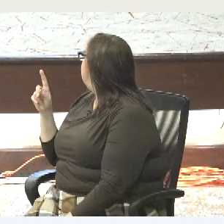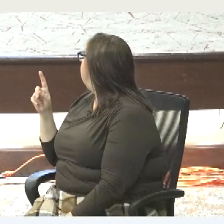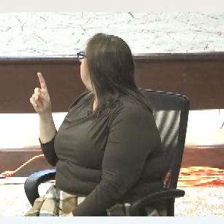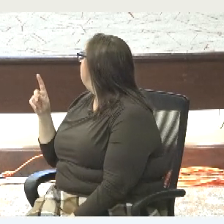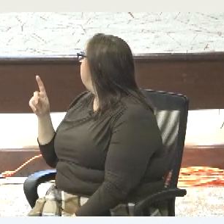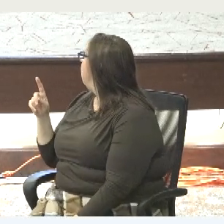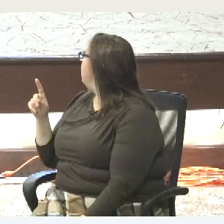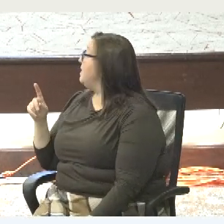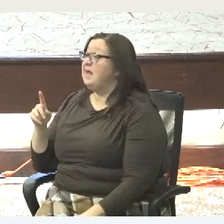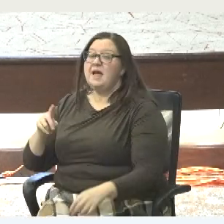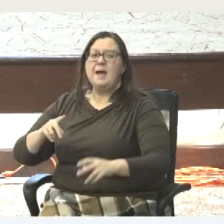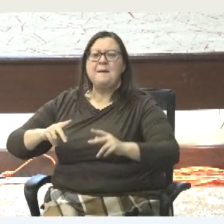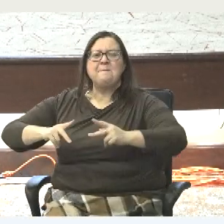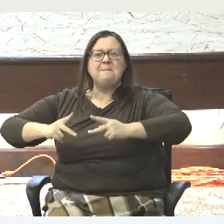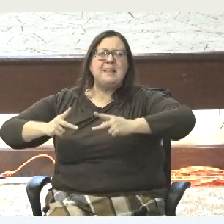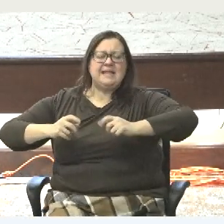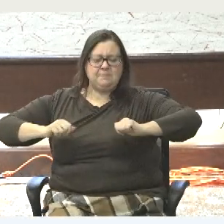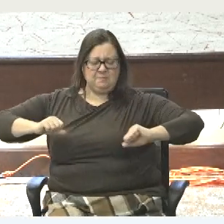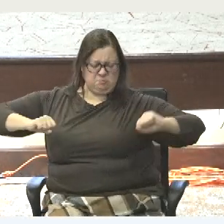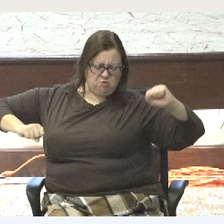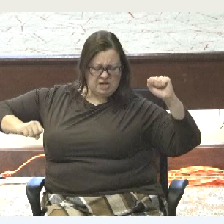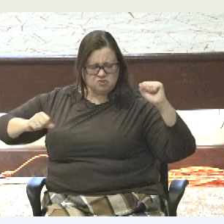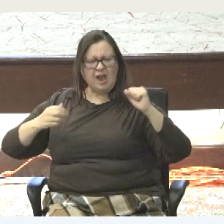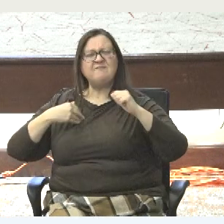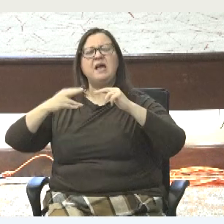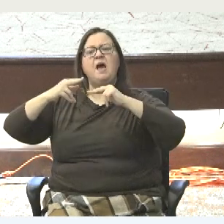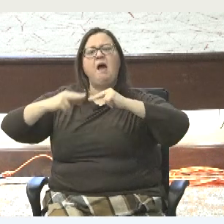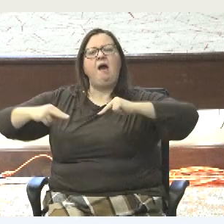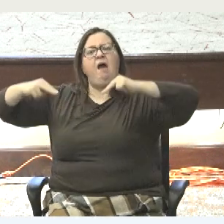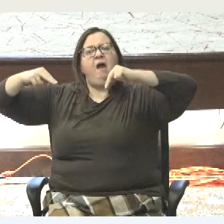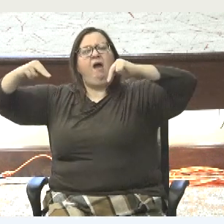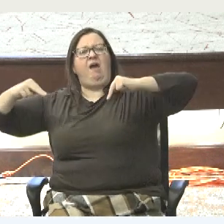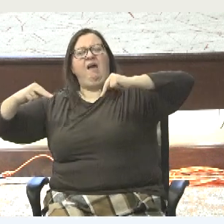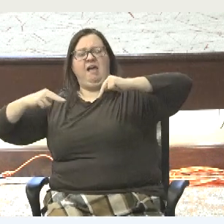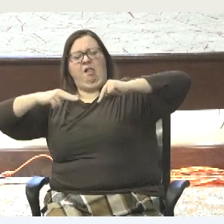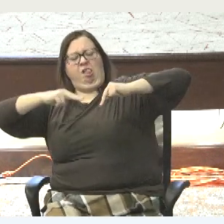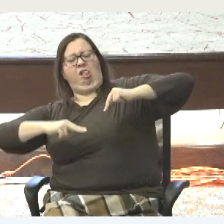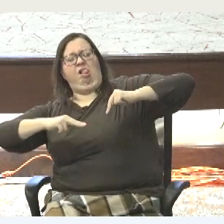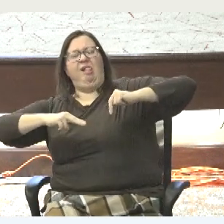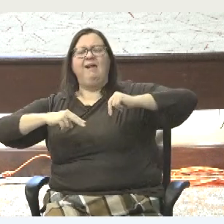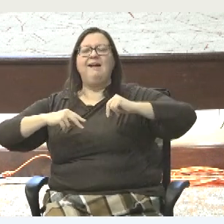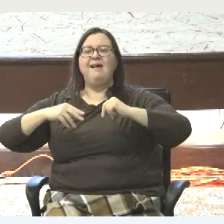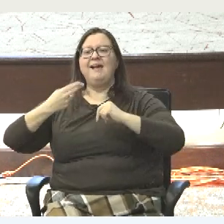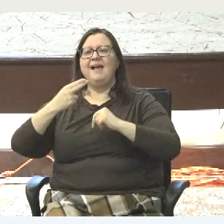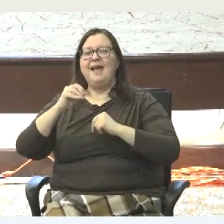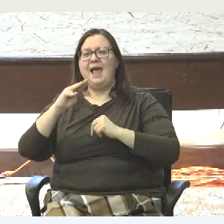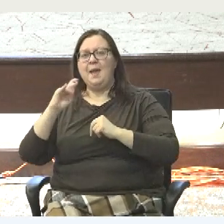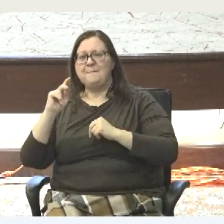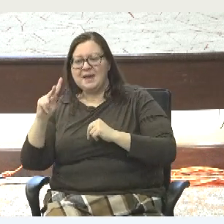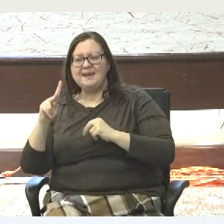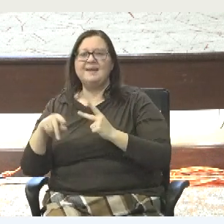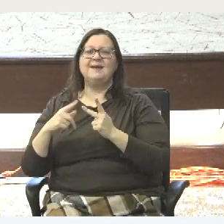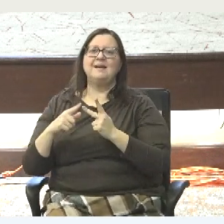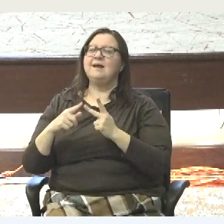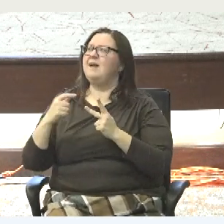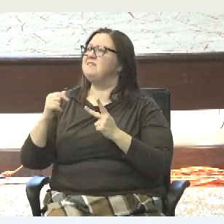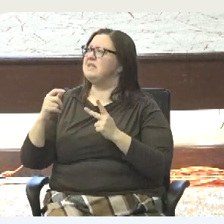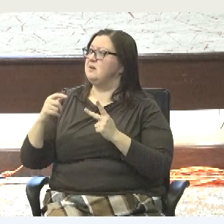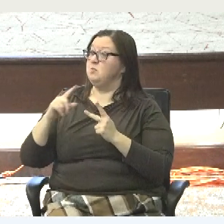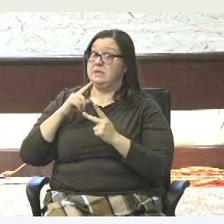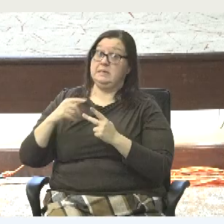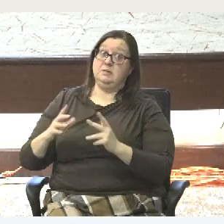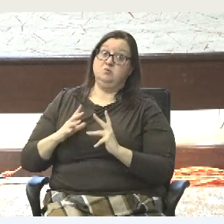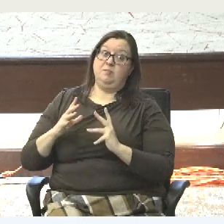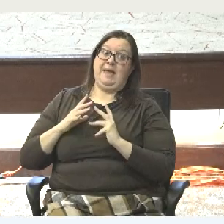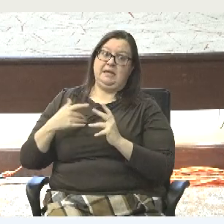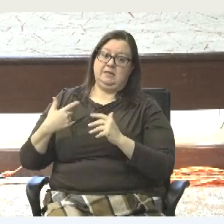space for people to stretch out. It has a hammock area on the right-hand side, and obviously a dramatic feature coming